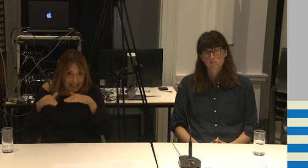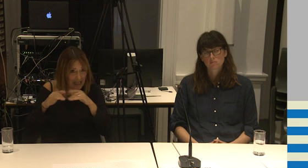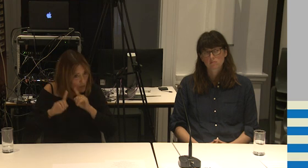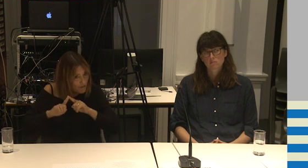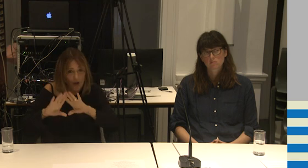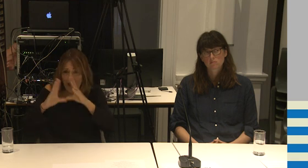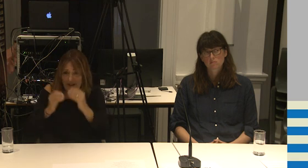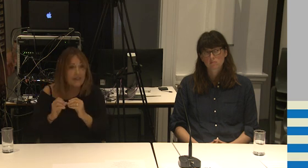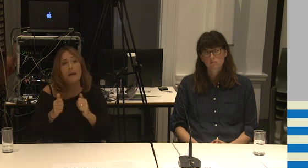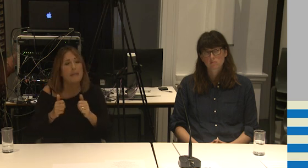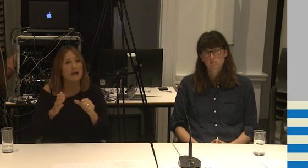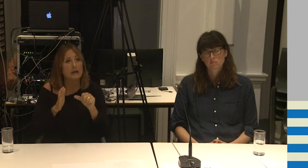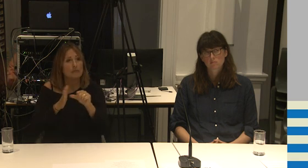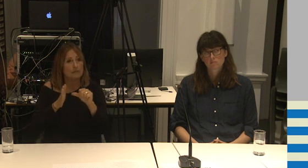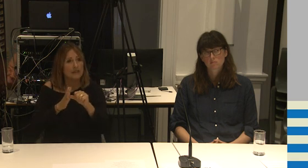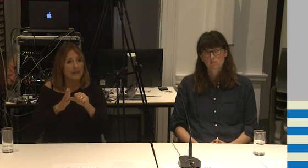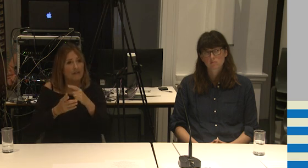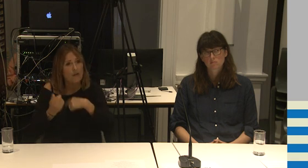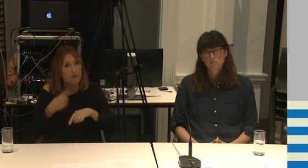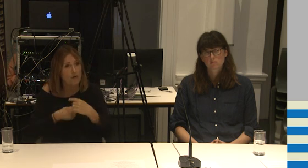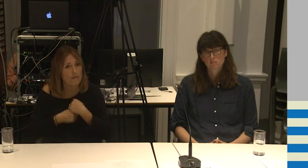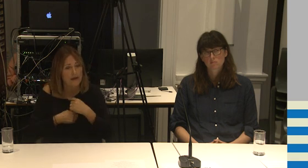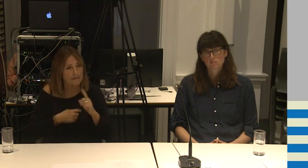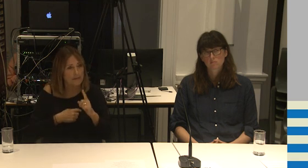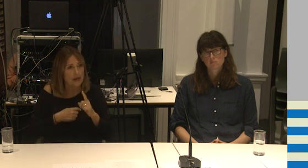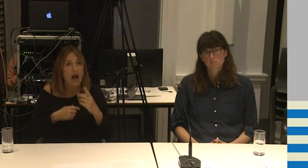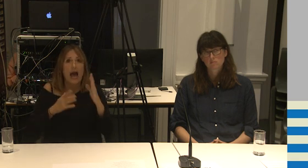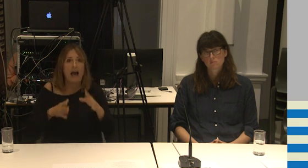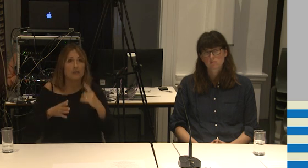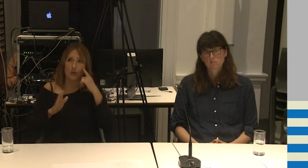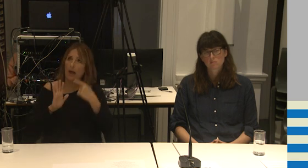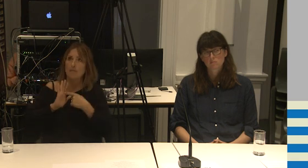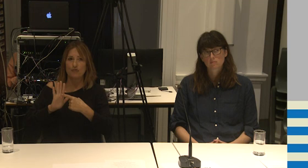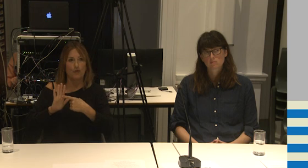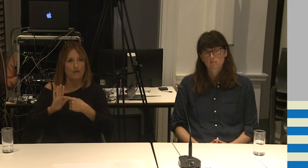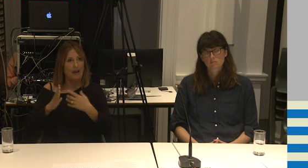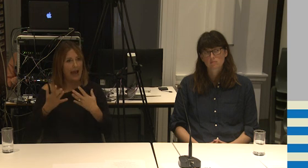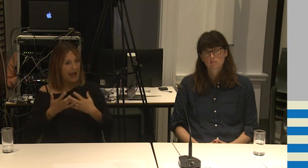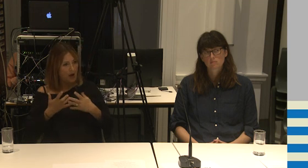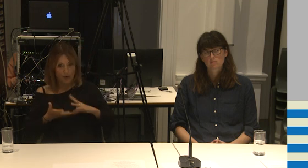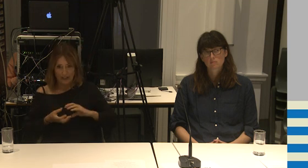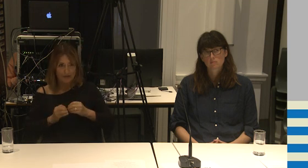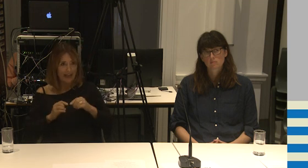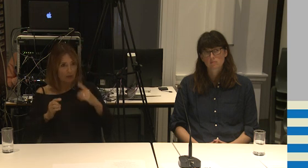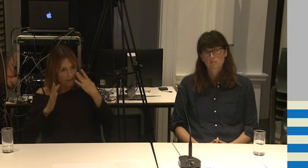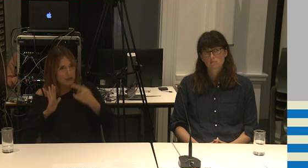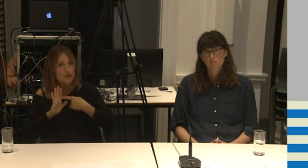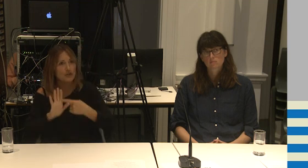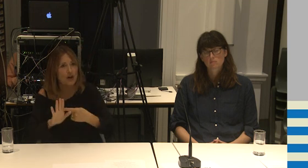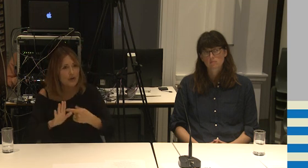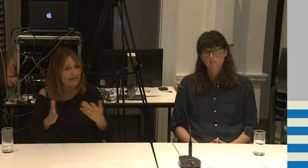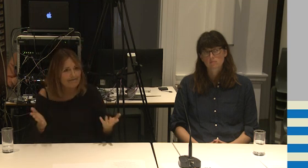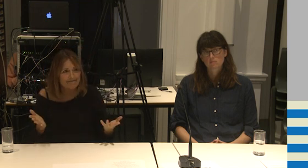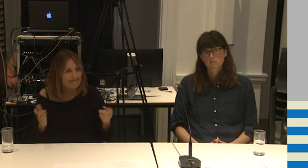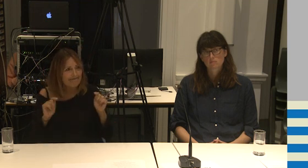are. And the difficulty was then having to prove that I knew them by recreating them. And